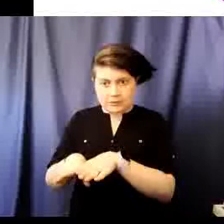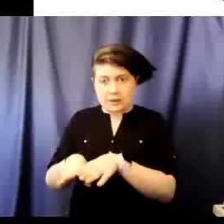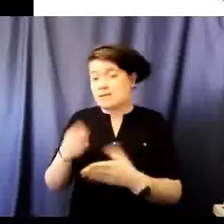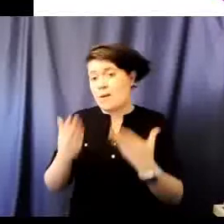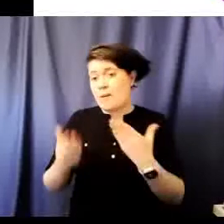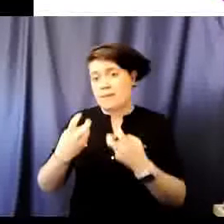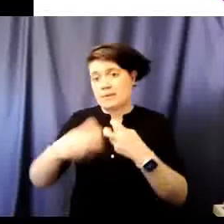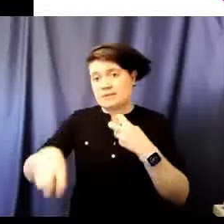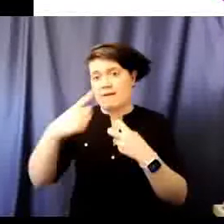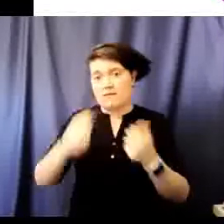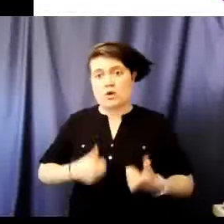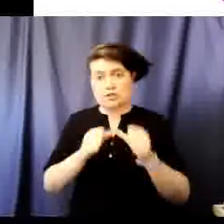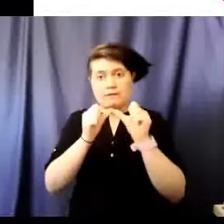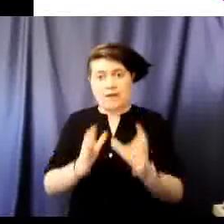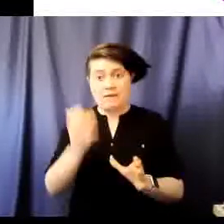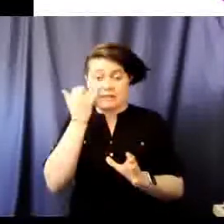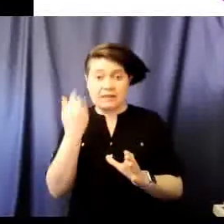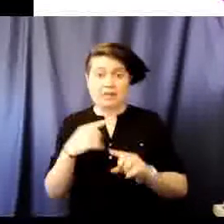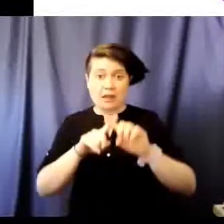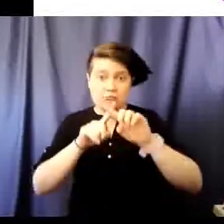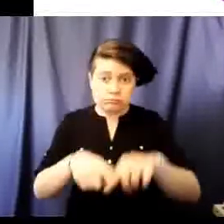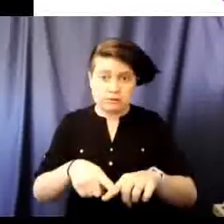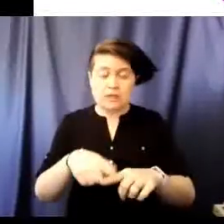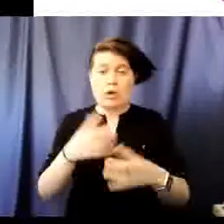who have come to rely on the group as a